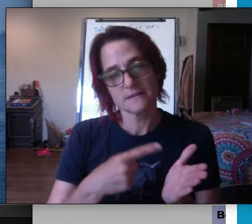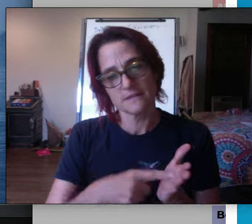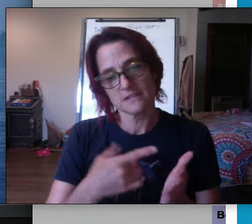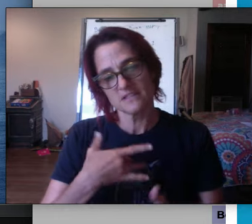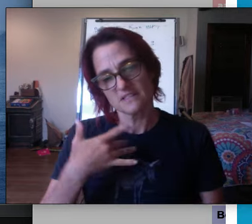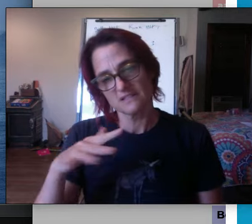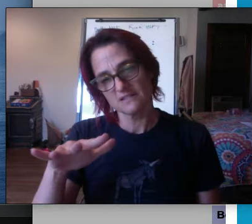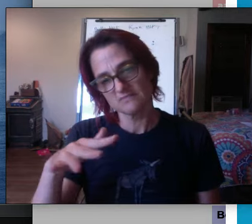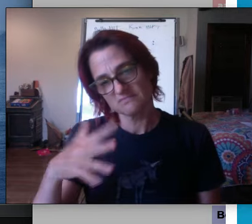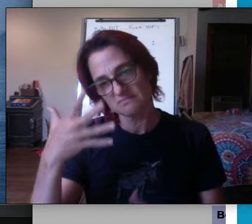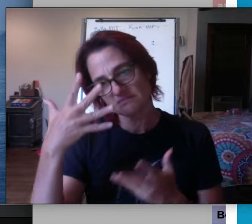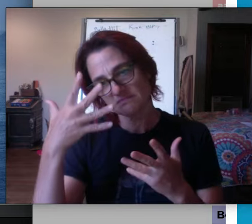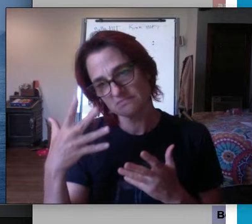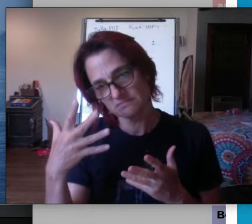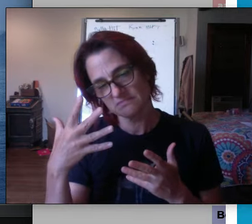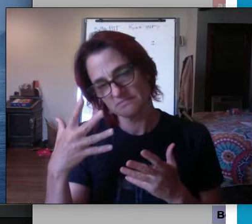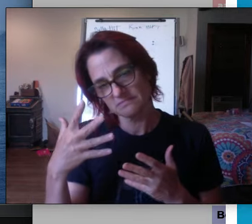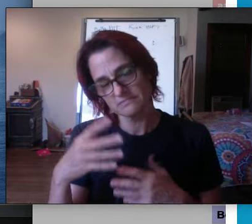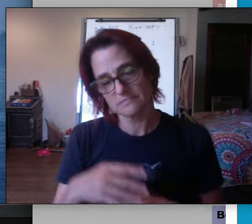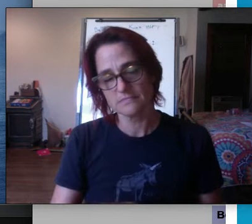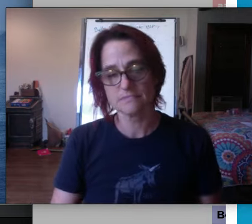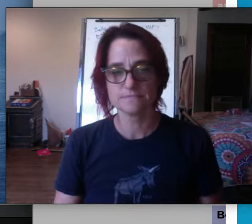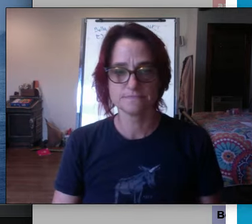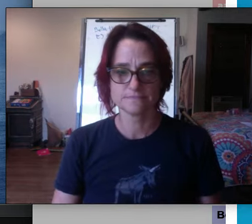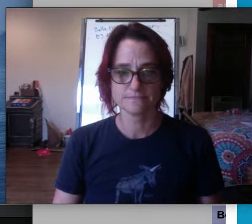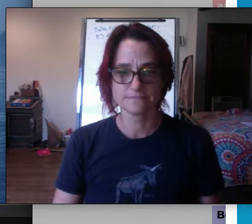Sometimes I feel kind of sad.